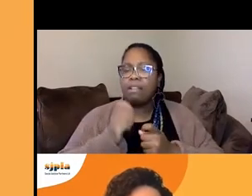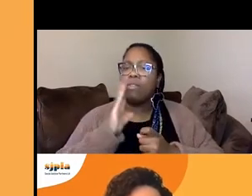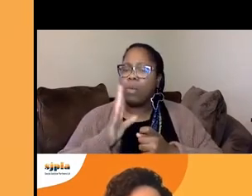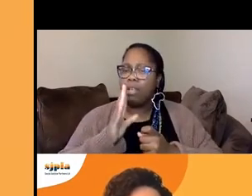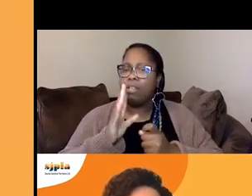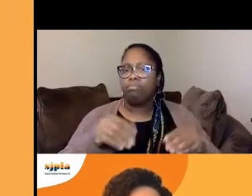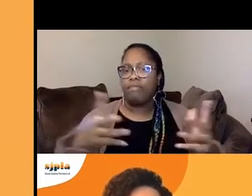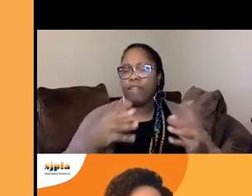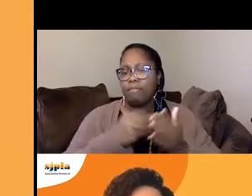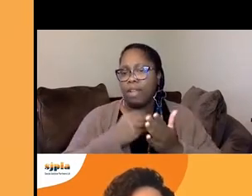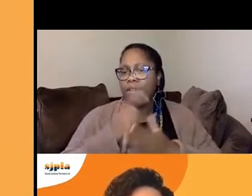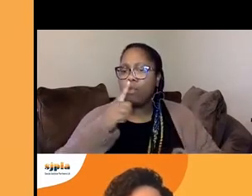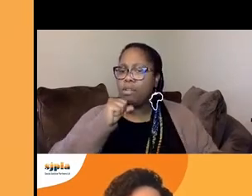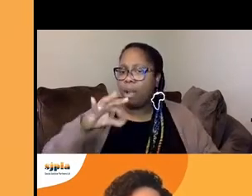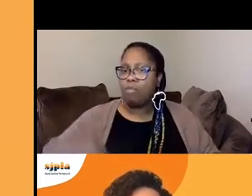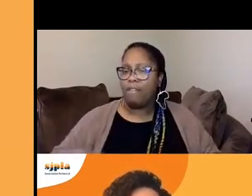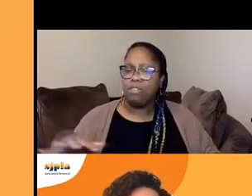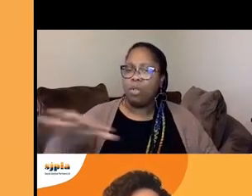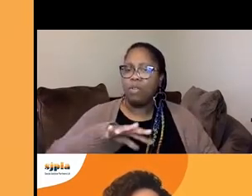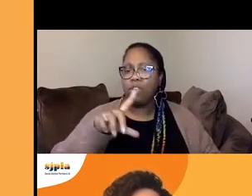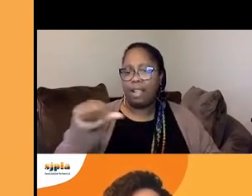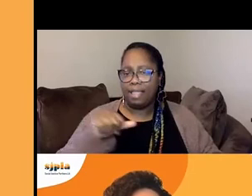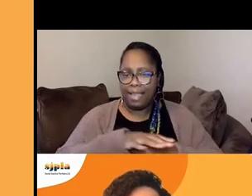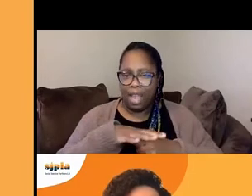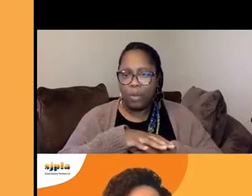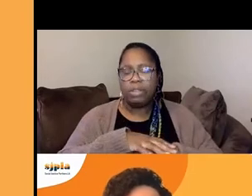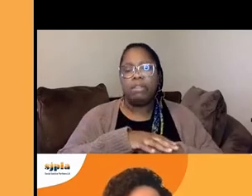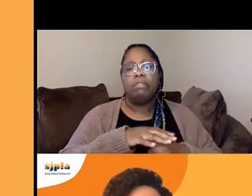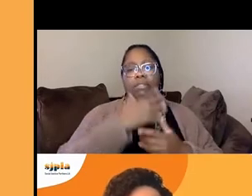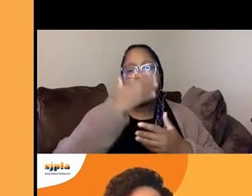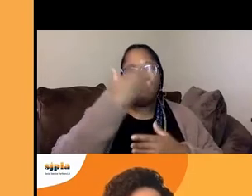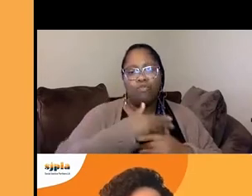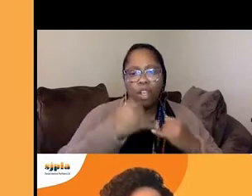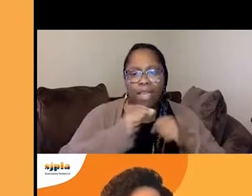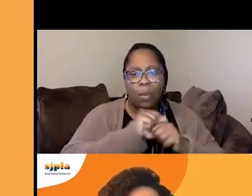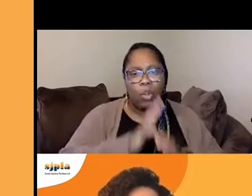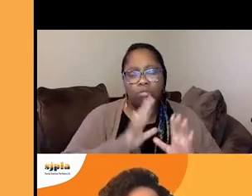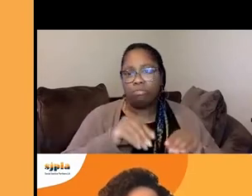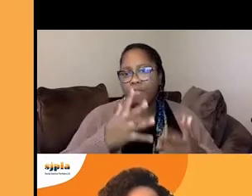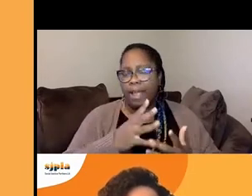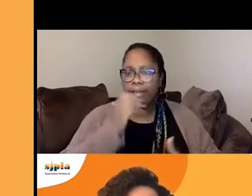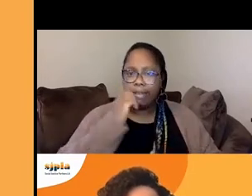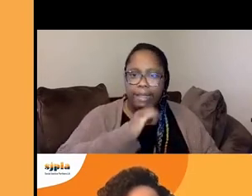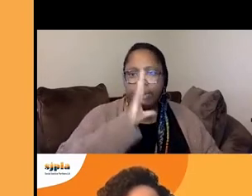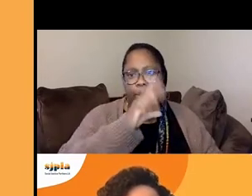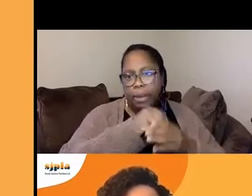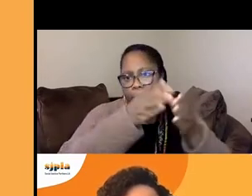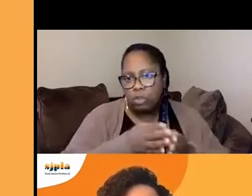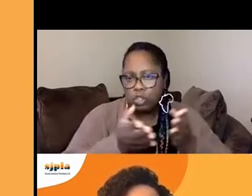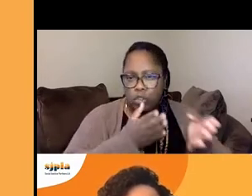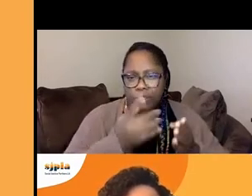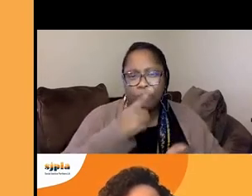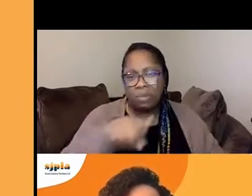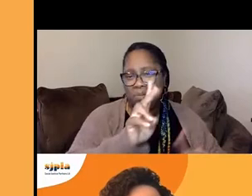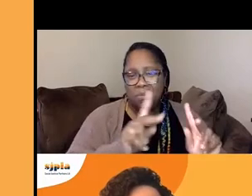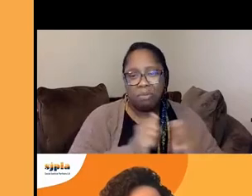to nonprofits across LA County who have frontline workers who provided daily direct and in-person services to people experiencing